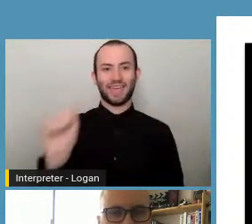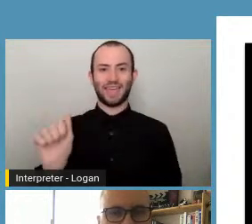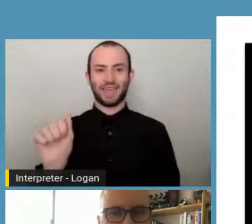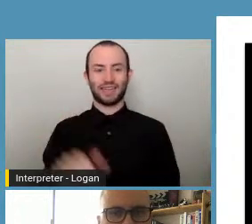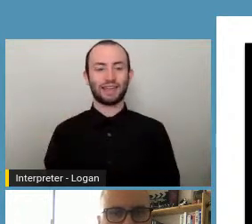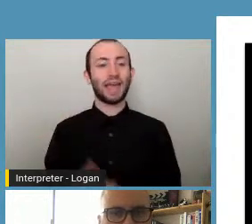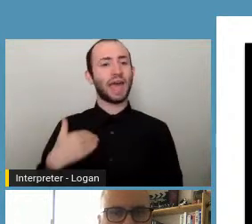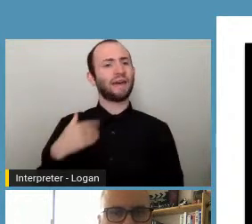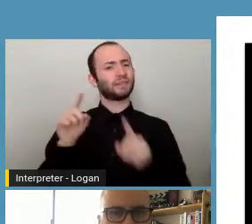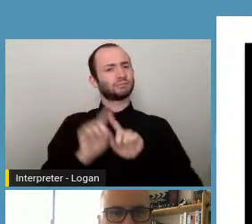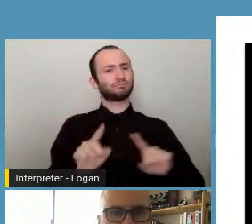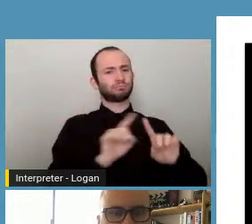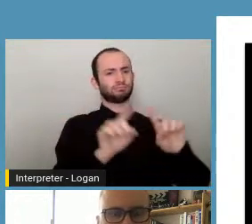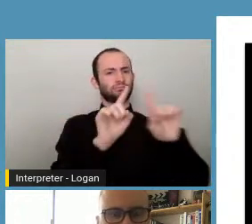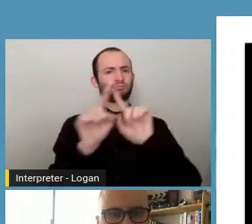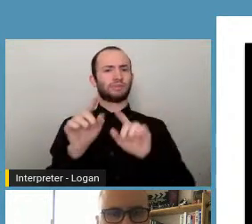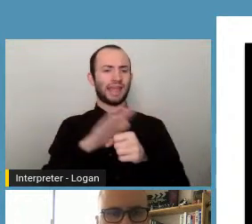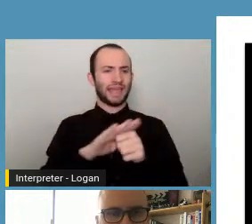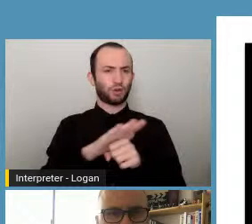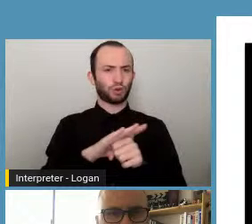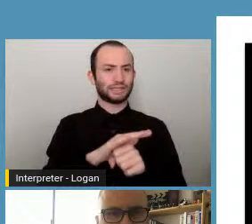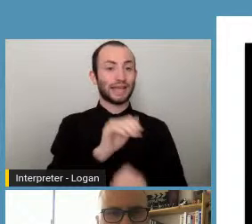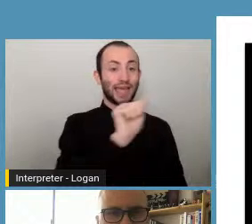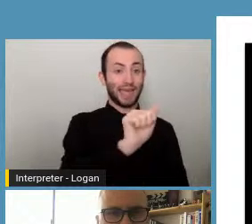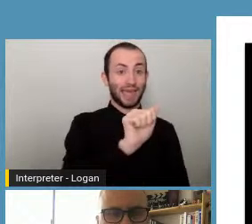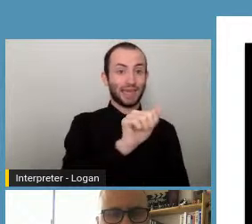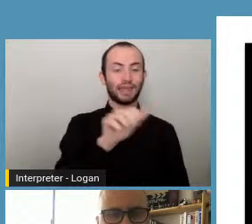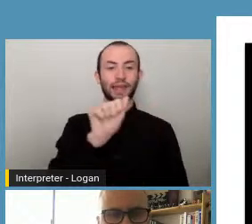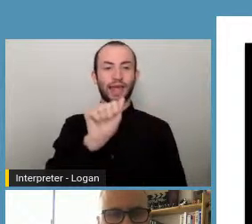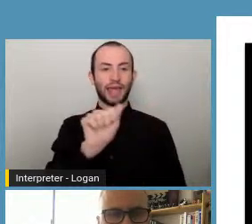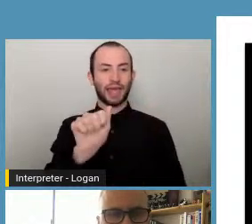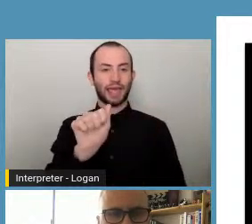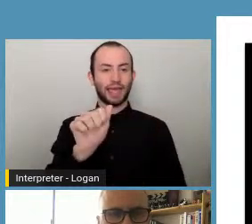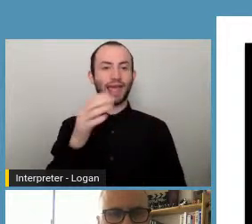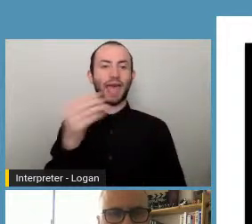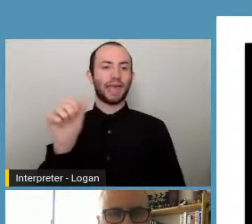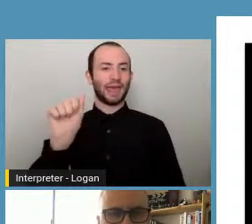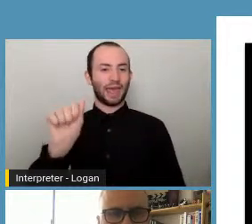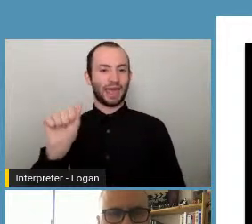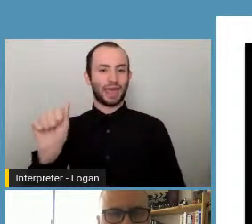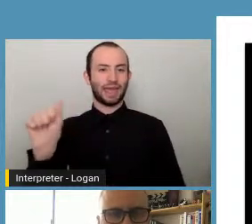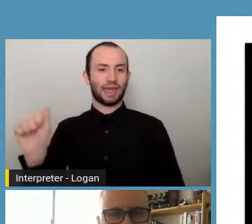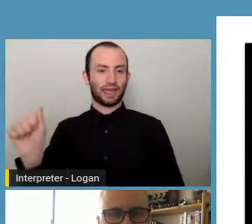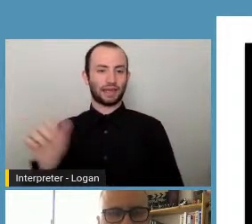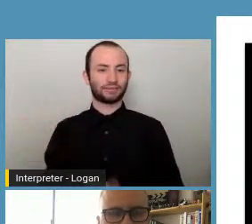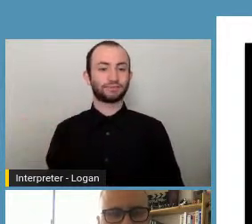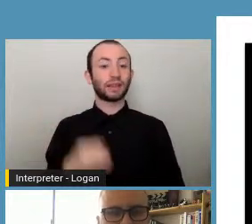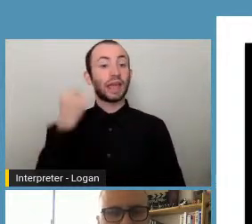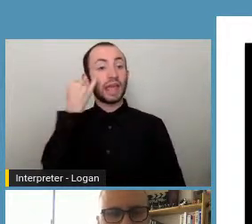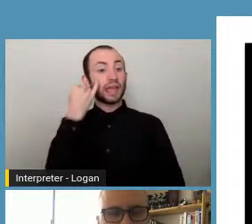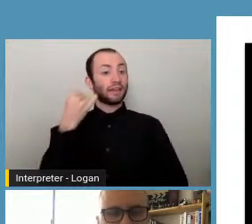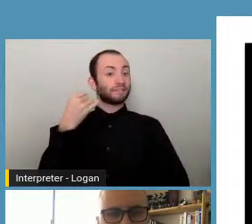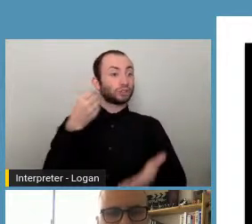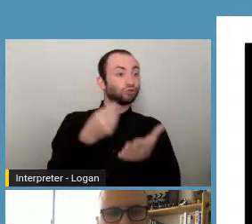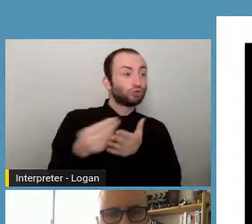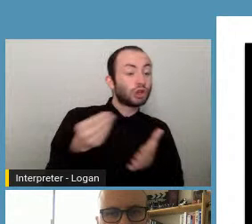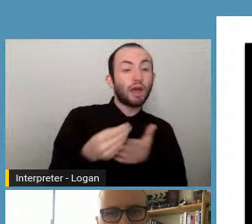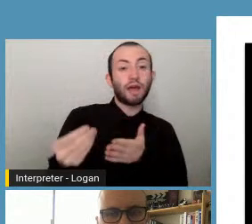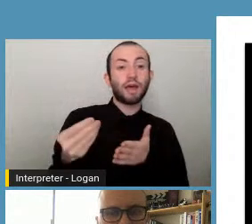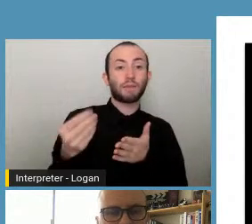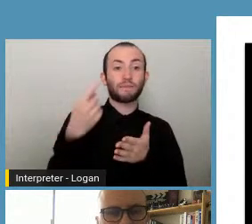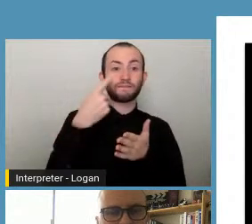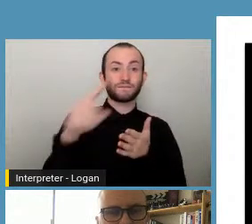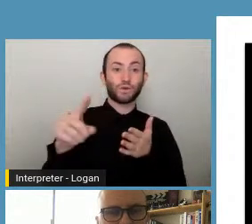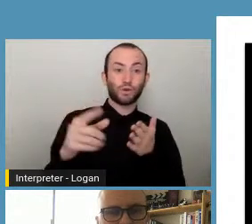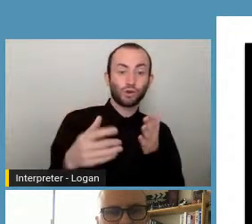AA, and AAA. So the major takeaway from this is, if you're writing a contract, if you're shopping for a web vendor, if you're looking